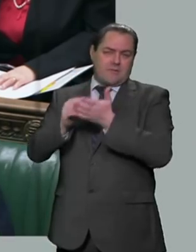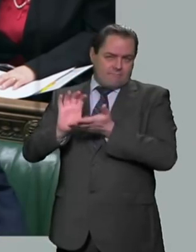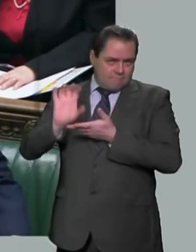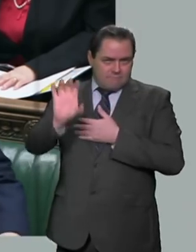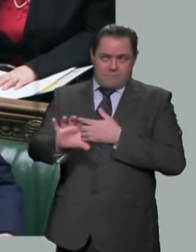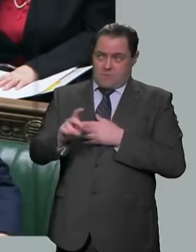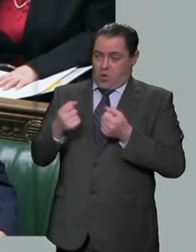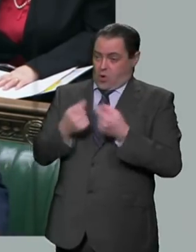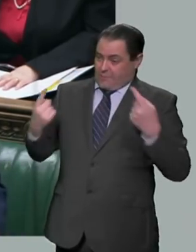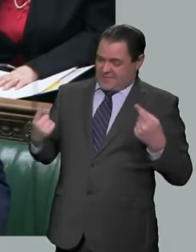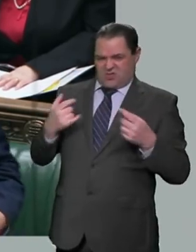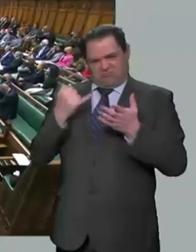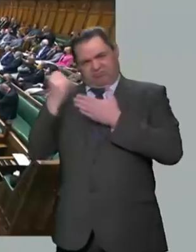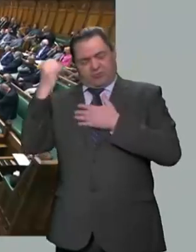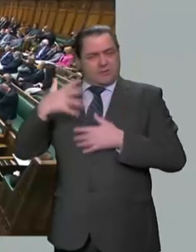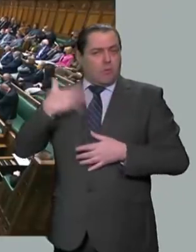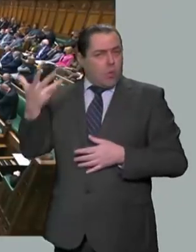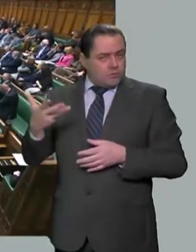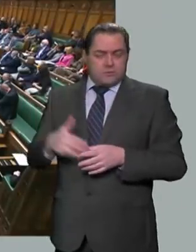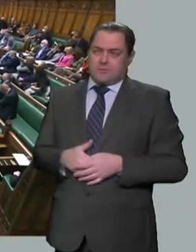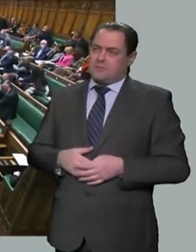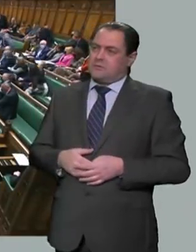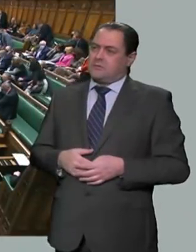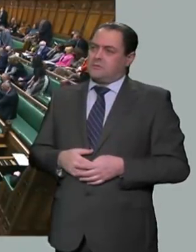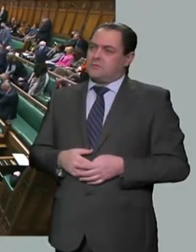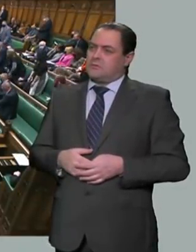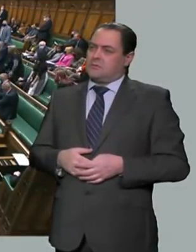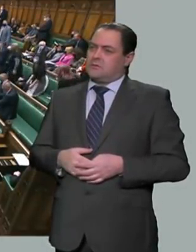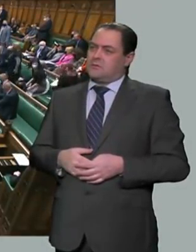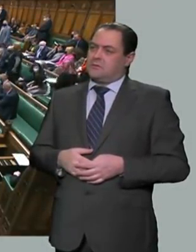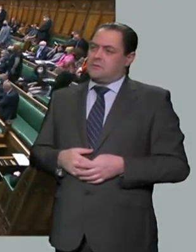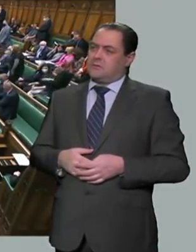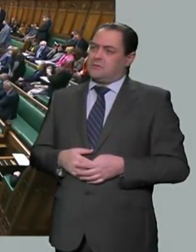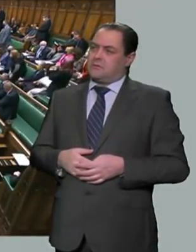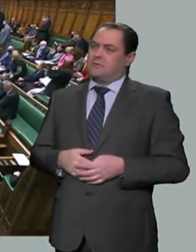opposition unbelievably opposed. Several Roberts.